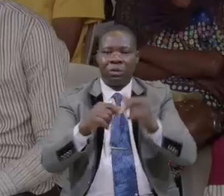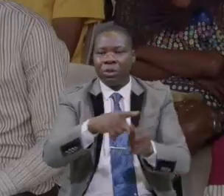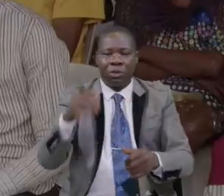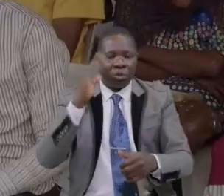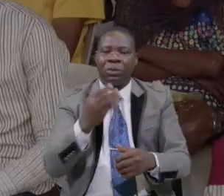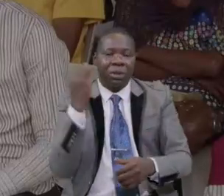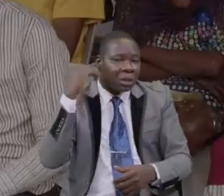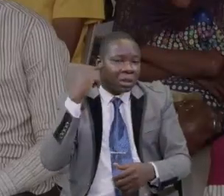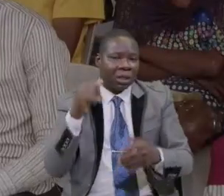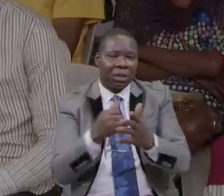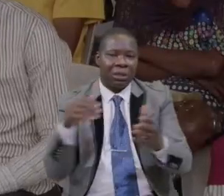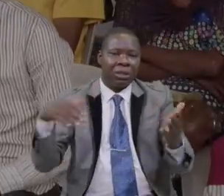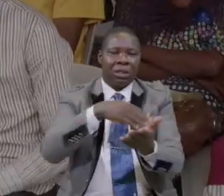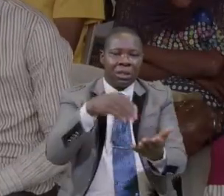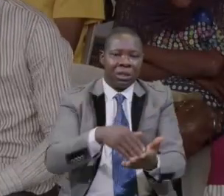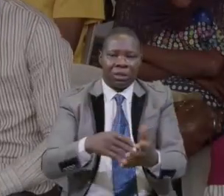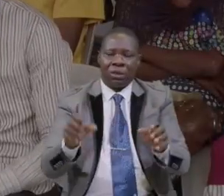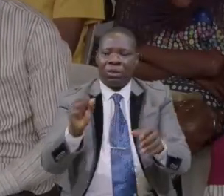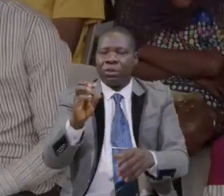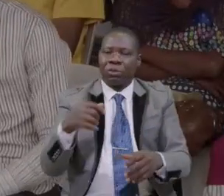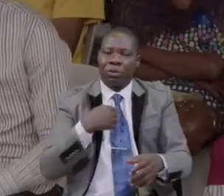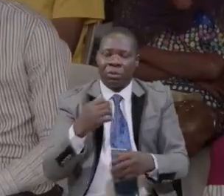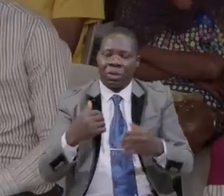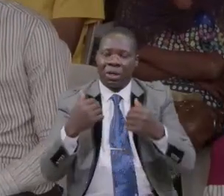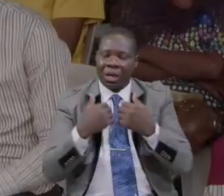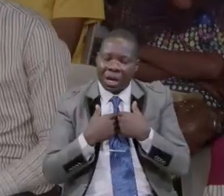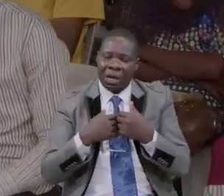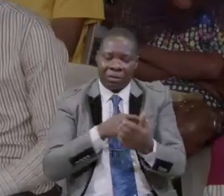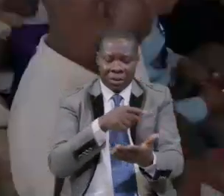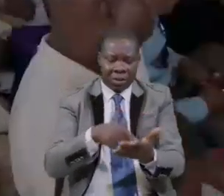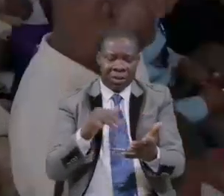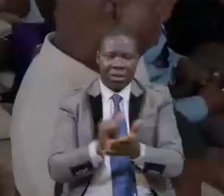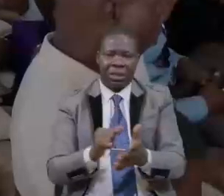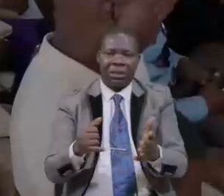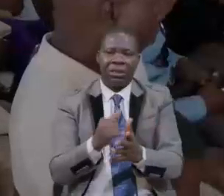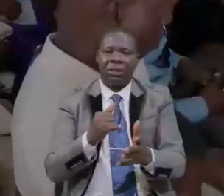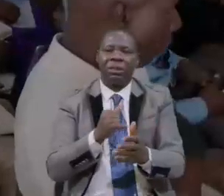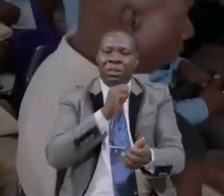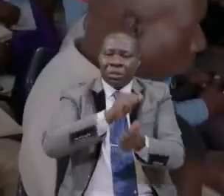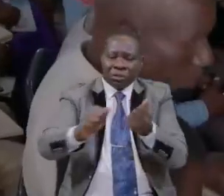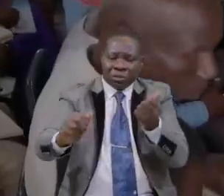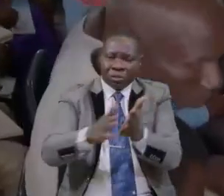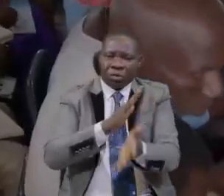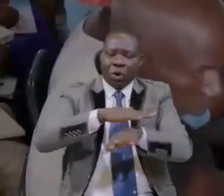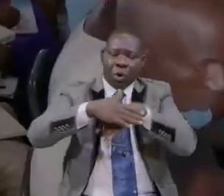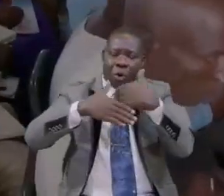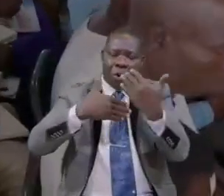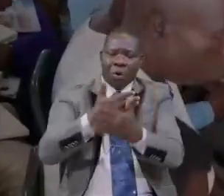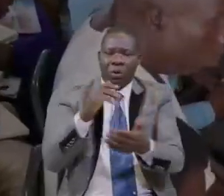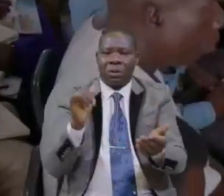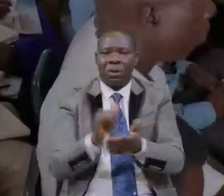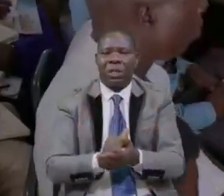this, that he neutralized all that that